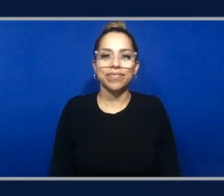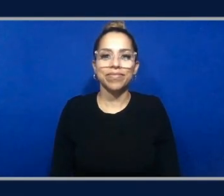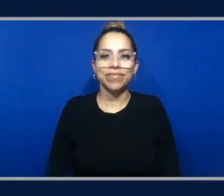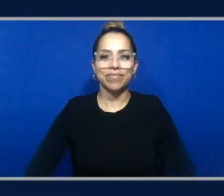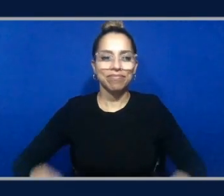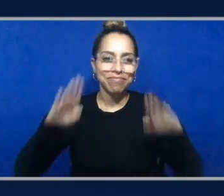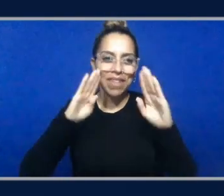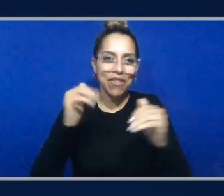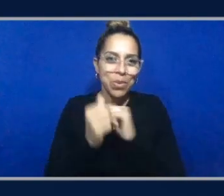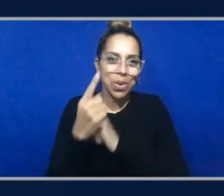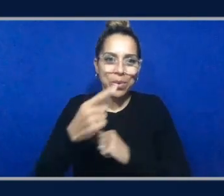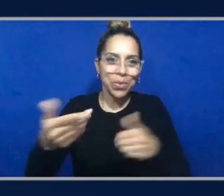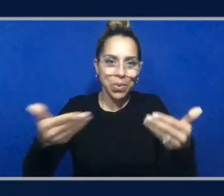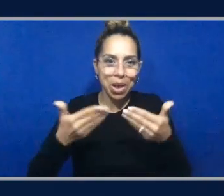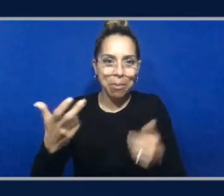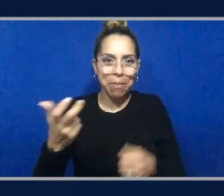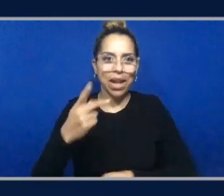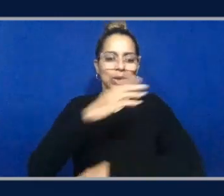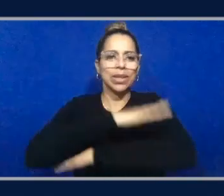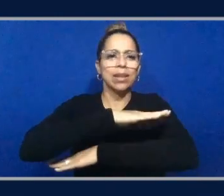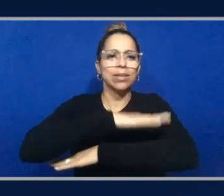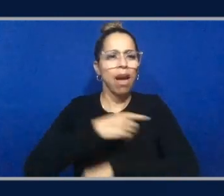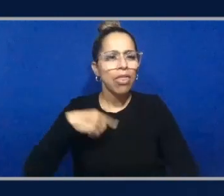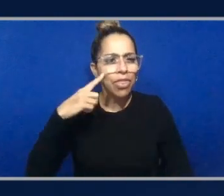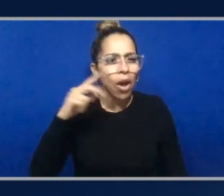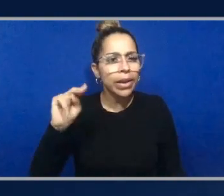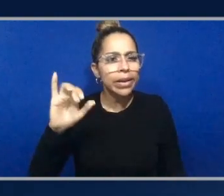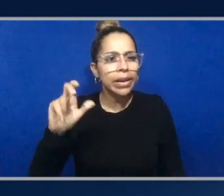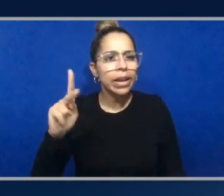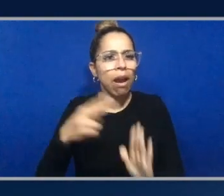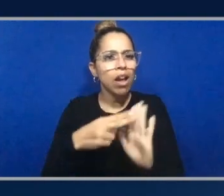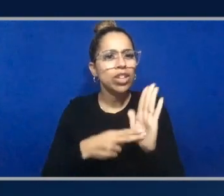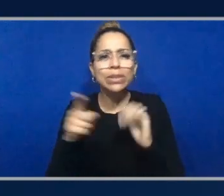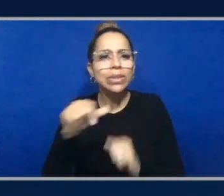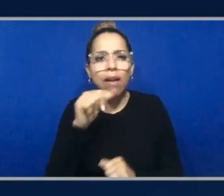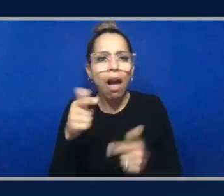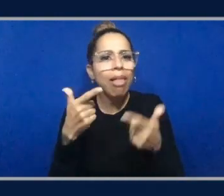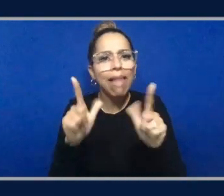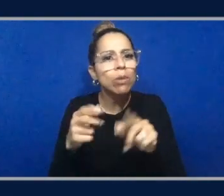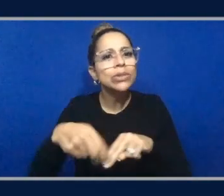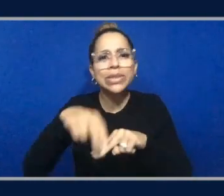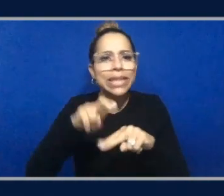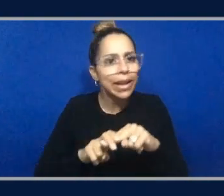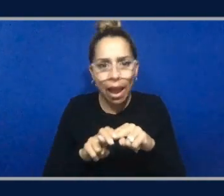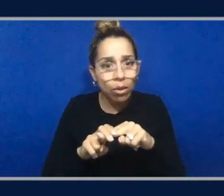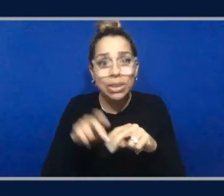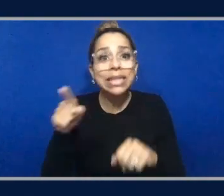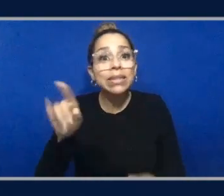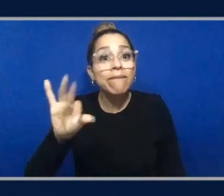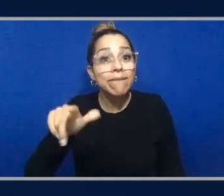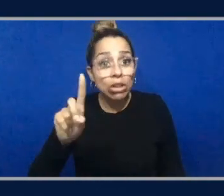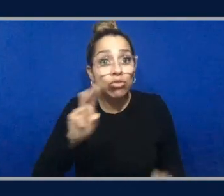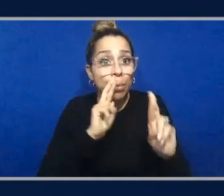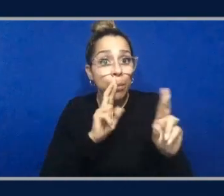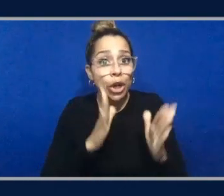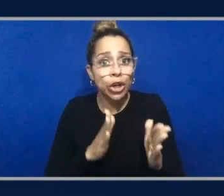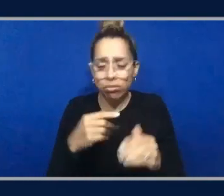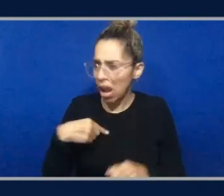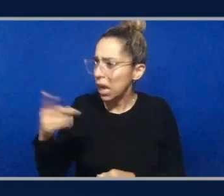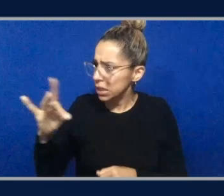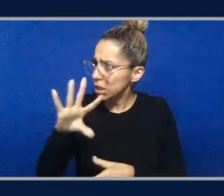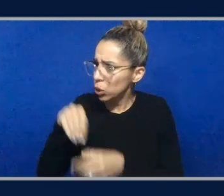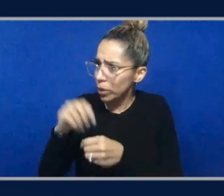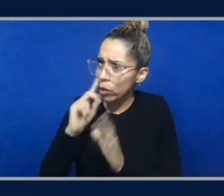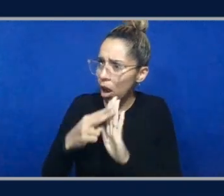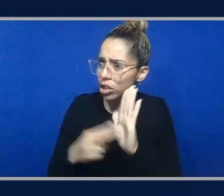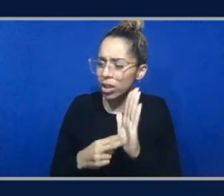everybody, welcome back to The Desk. Hey, I thought it was in Nick's contract that he wasn't allowed to sit down as a field reporter. I wrote that in, absolutely. Yeah, I'm pretty sure that. We'll